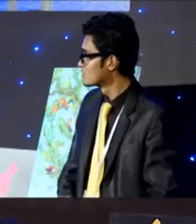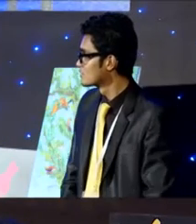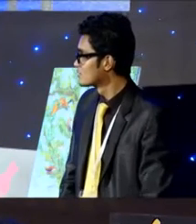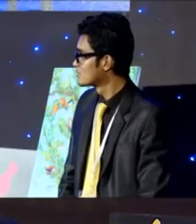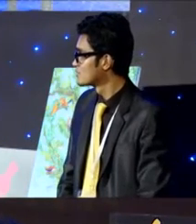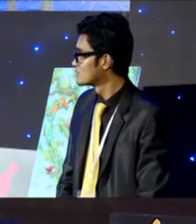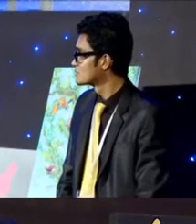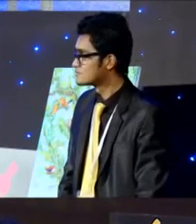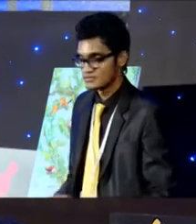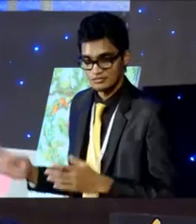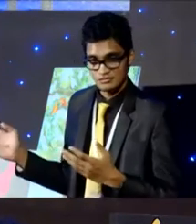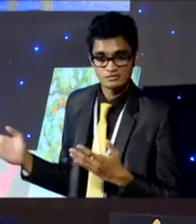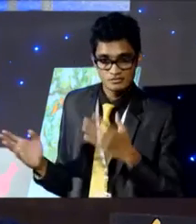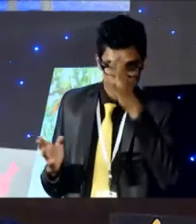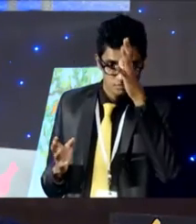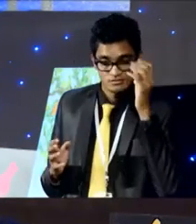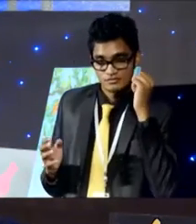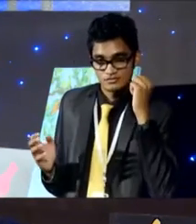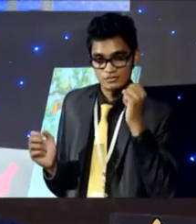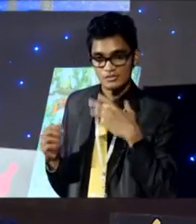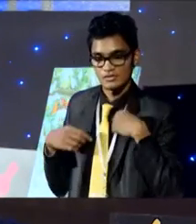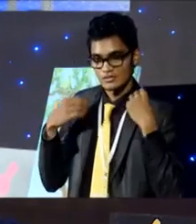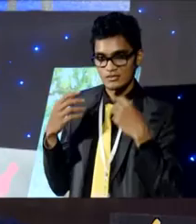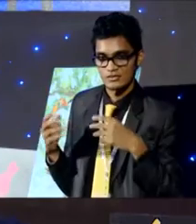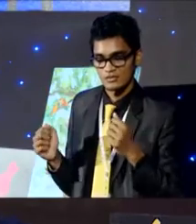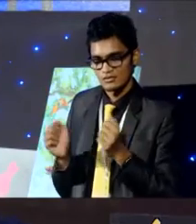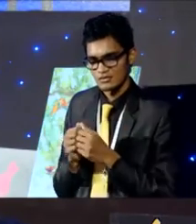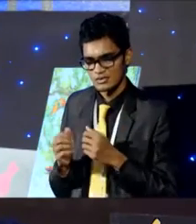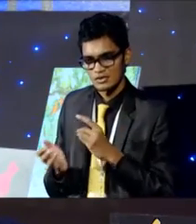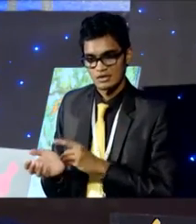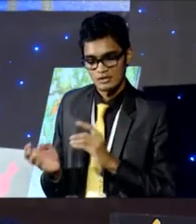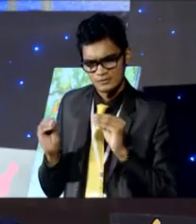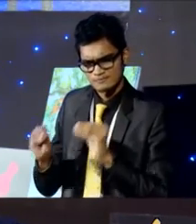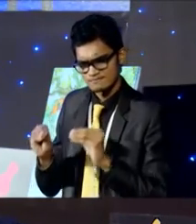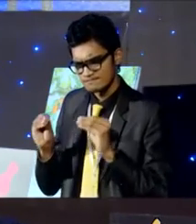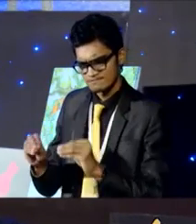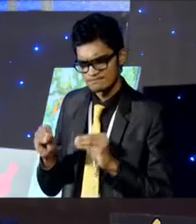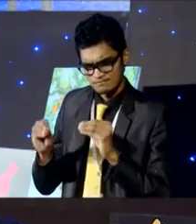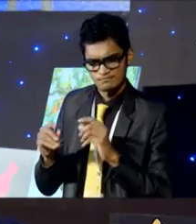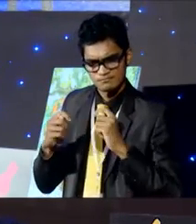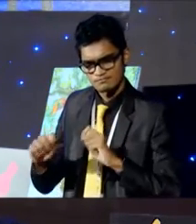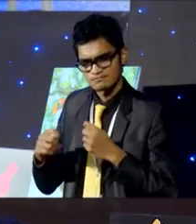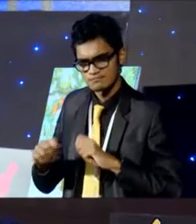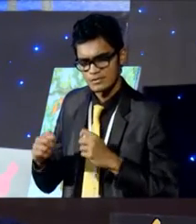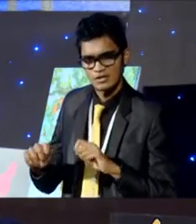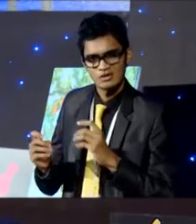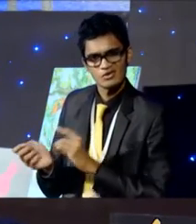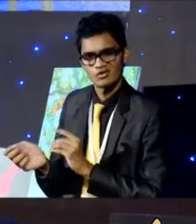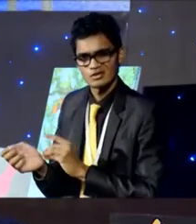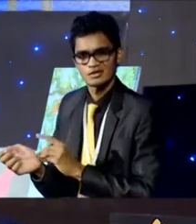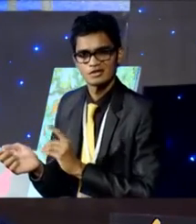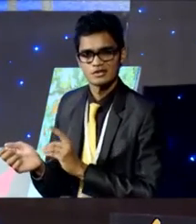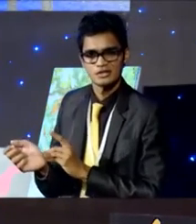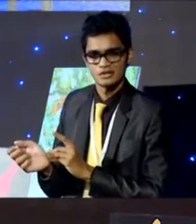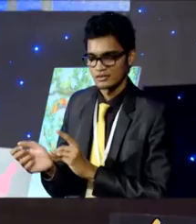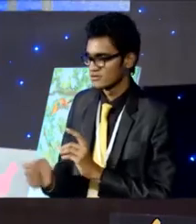set up is we conducted training programs for pediatricians. We did training programs for pediatricians wouldn't come. Then